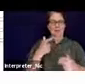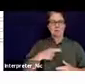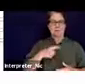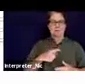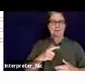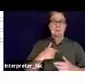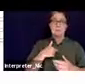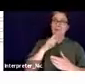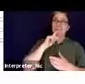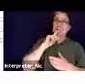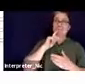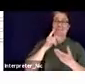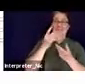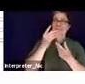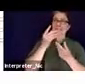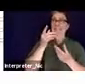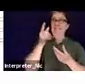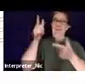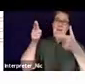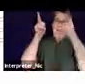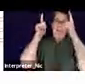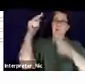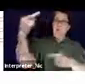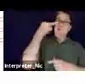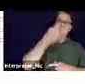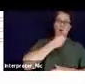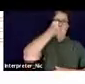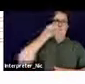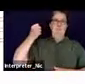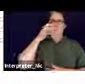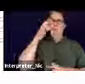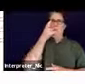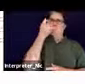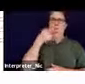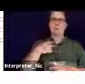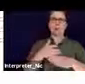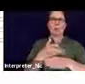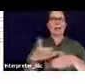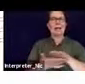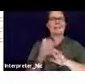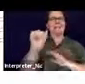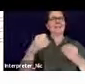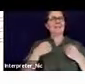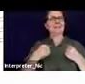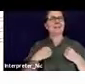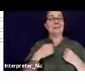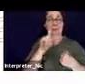to take us out of the recruitment process. But again, we don't request that support, potentially we're going to be rejected.